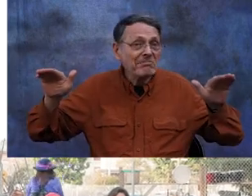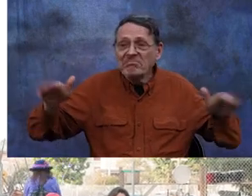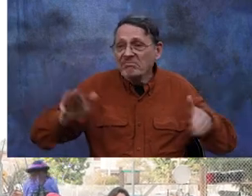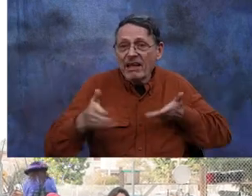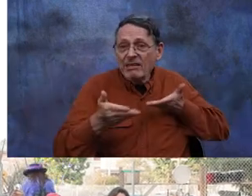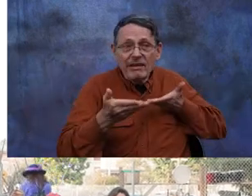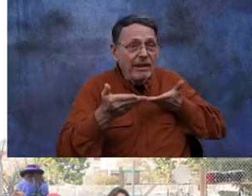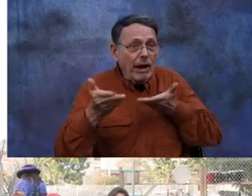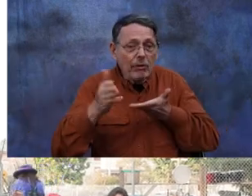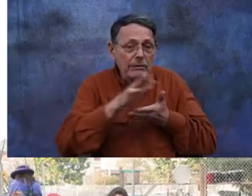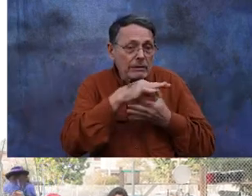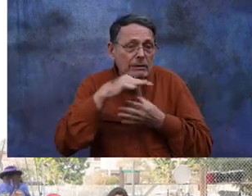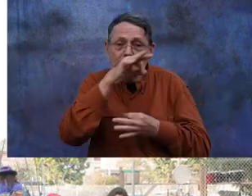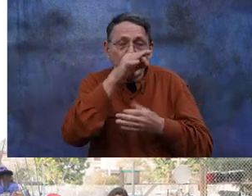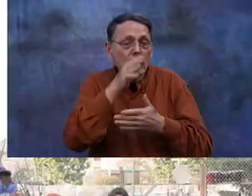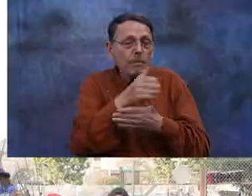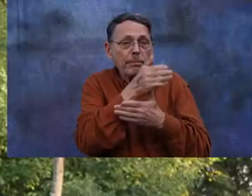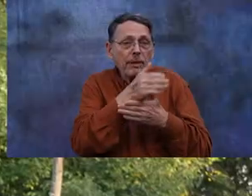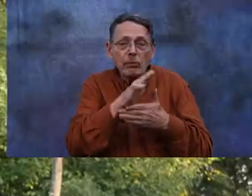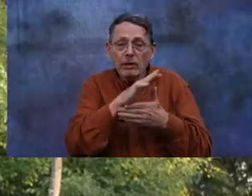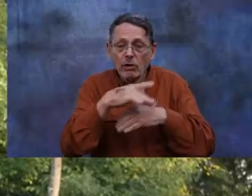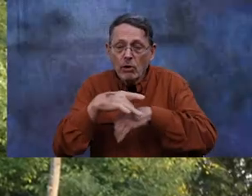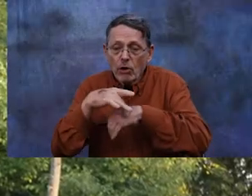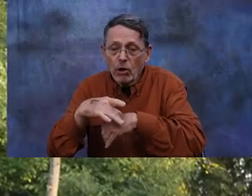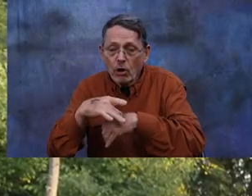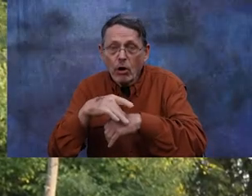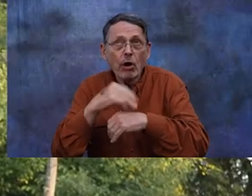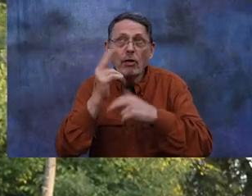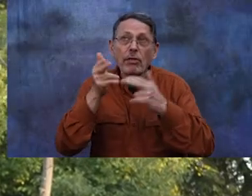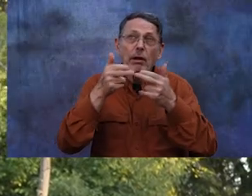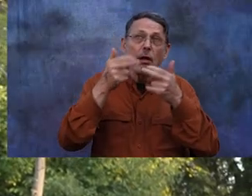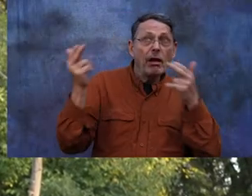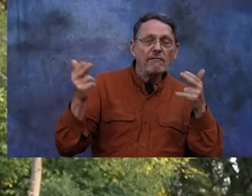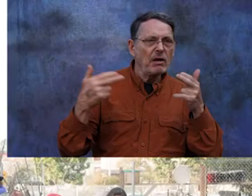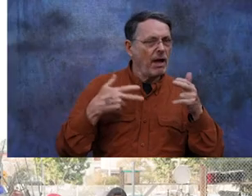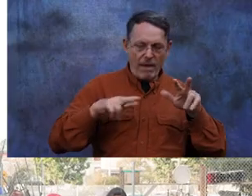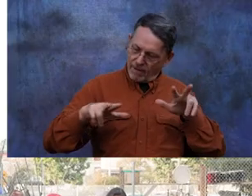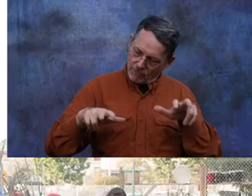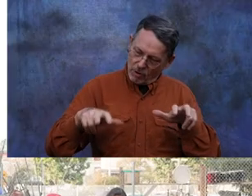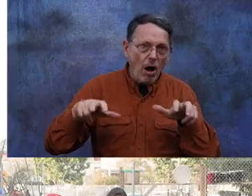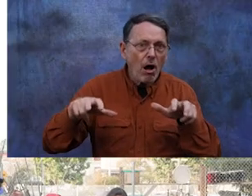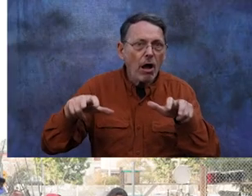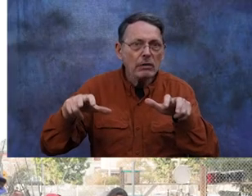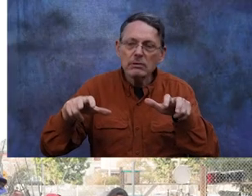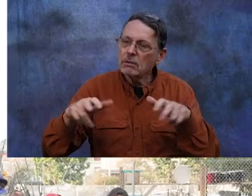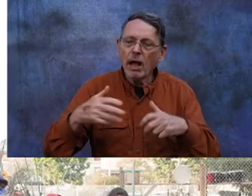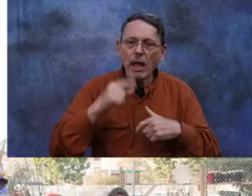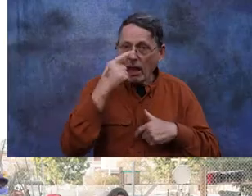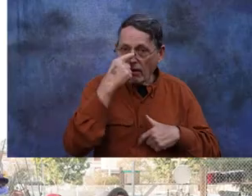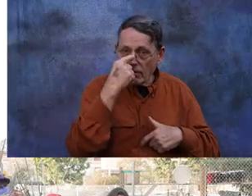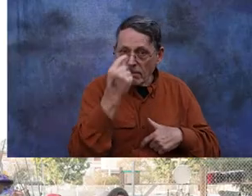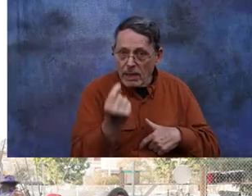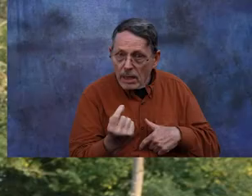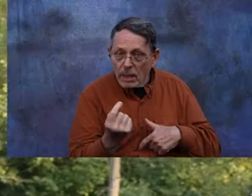spirit between earth and heaven. I have claws, I have talons, I have a beak. I